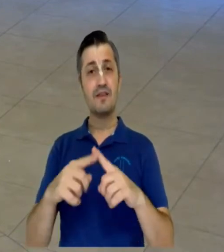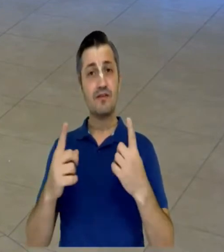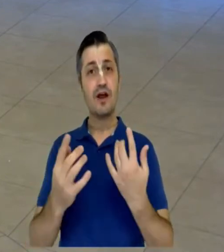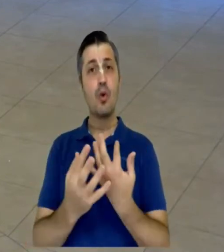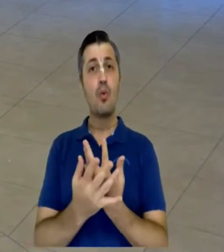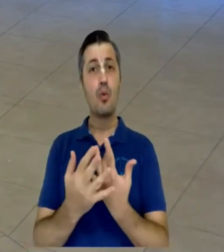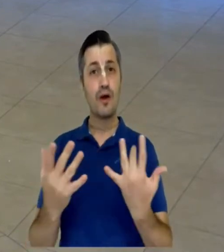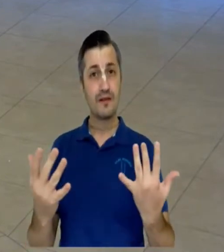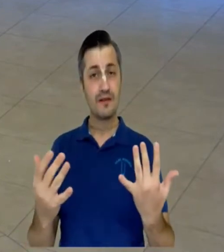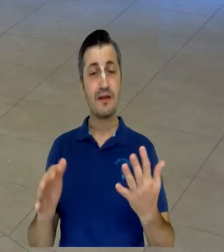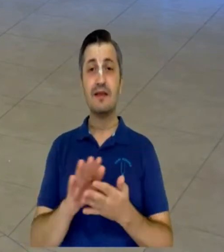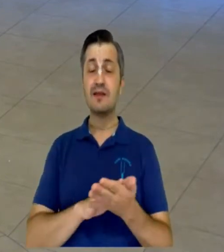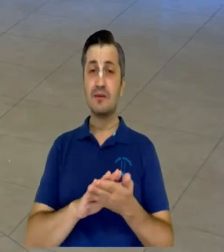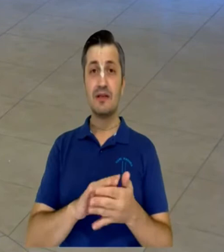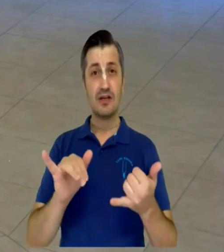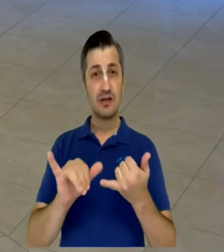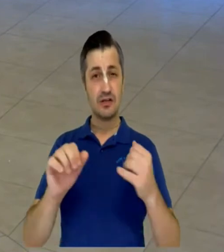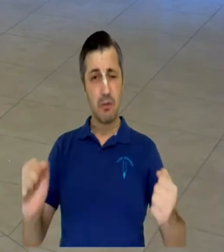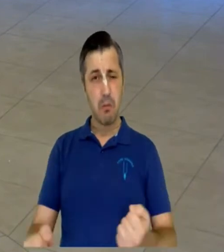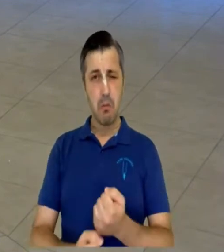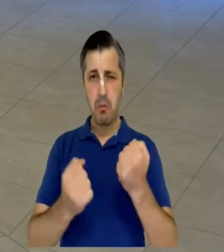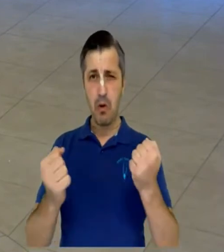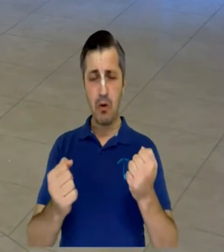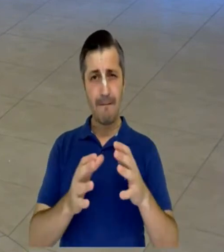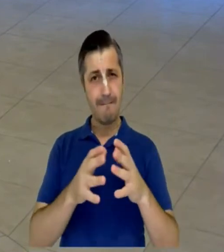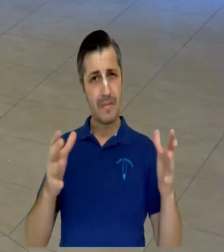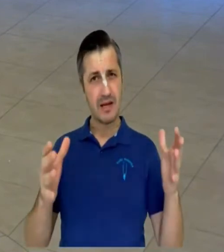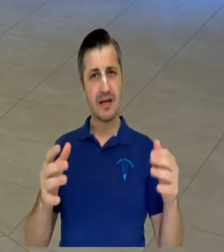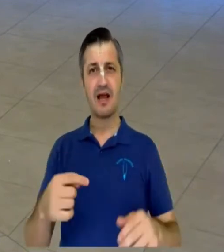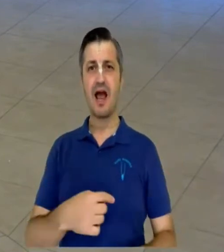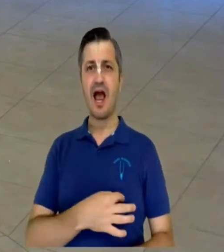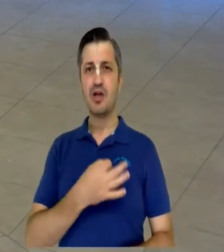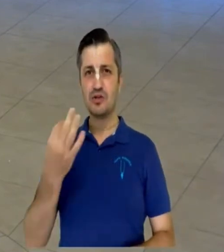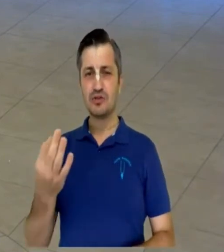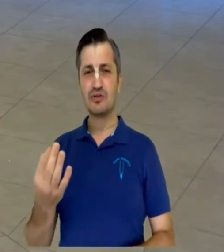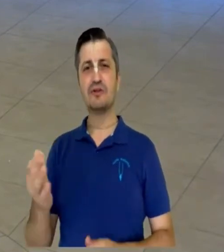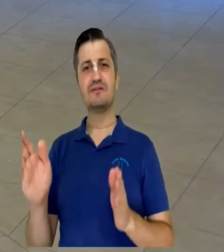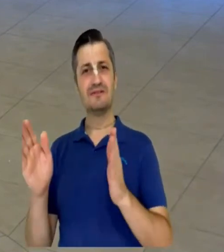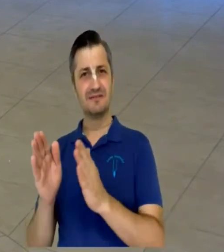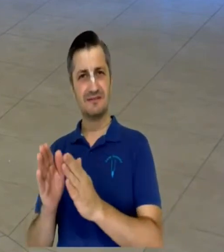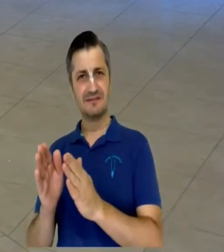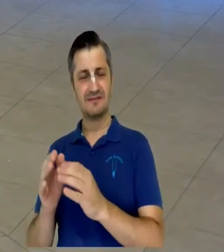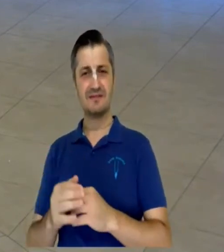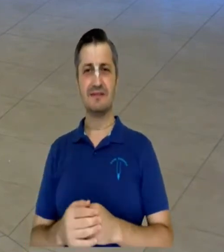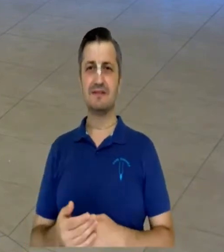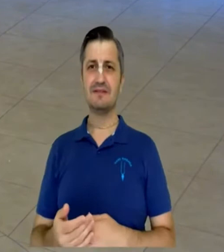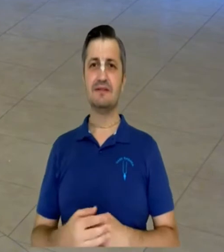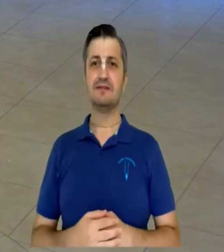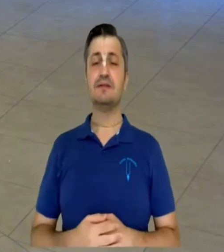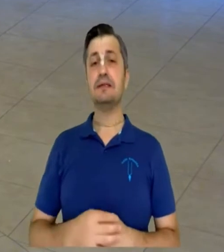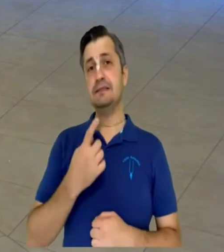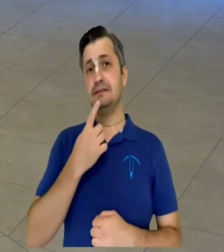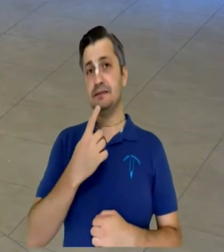conscious. Please come in. Yes, the Arti will start in half an hour, in 25 minutes,